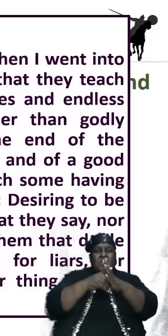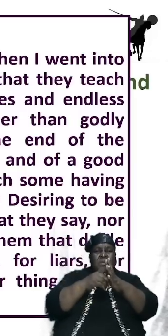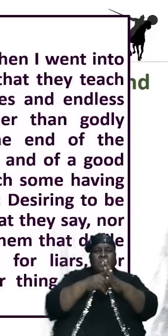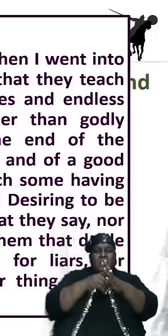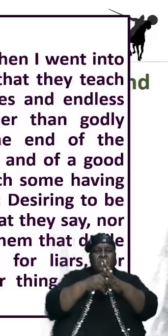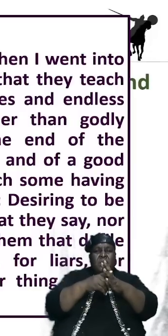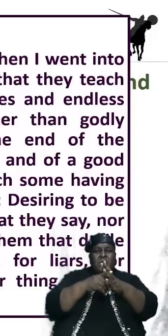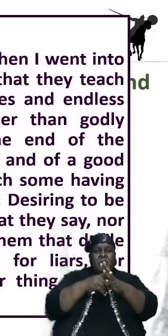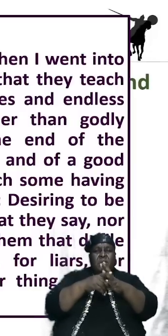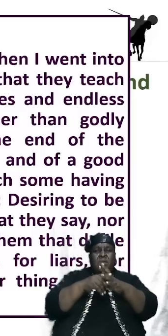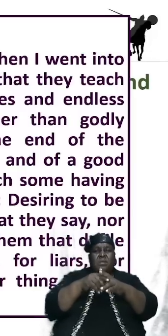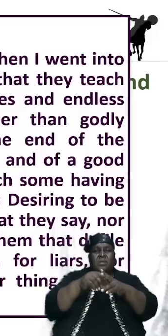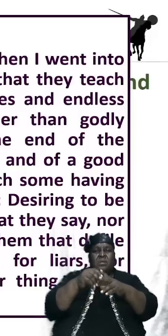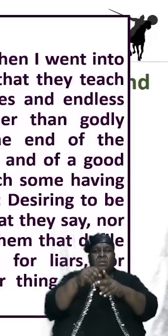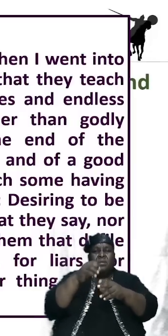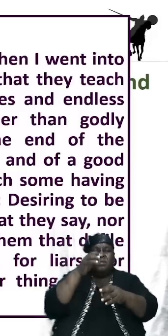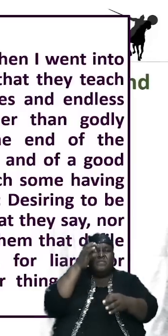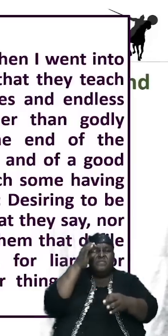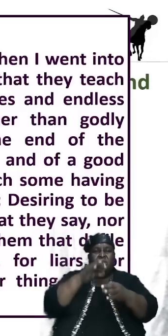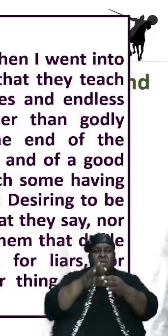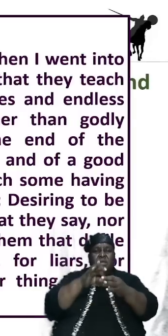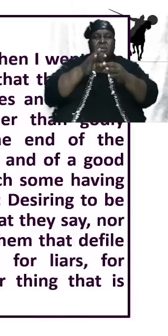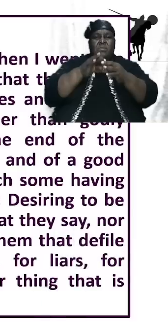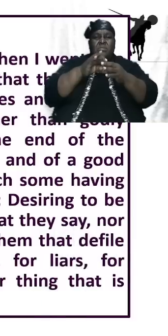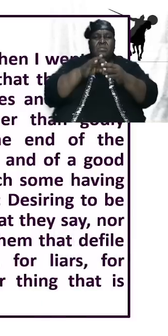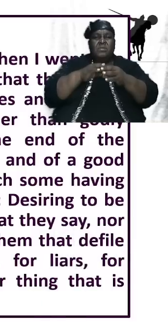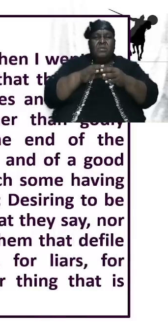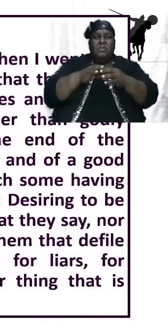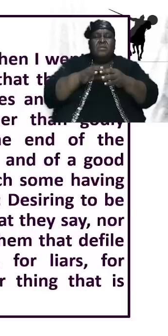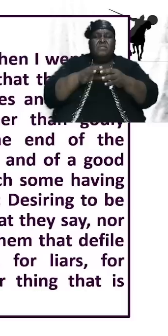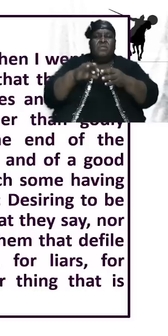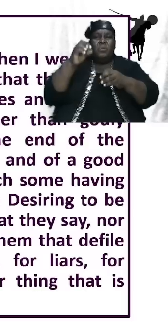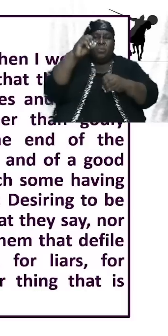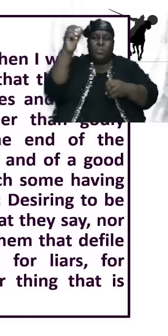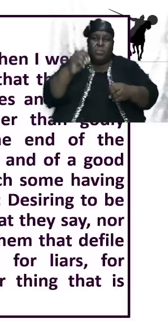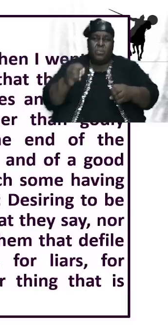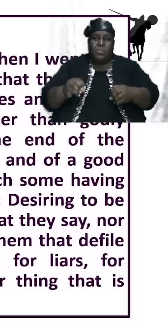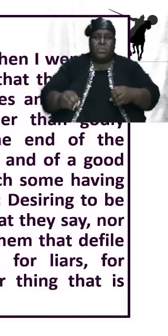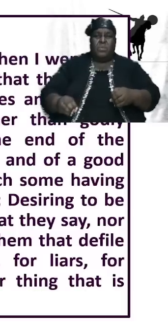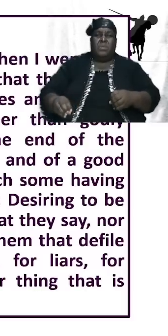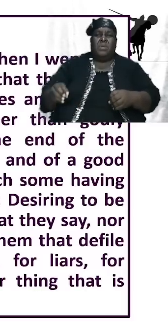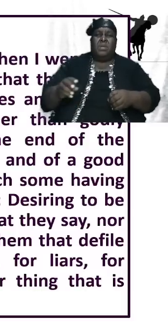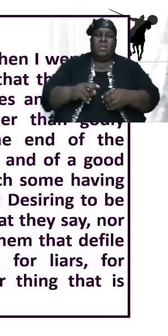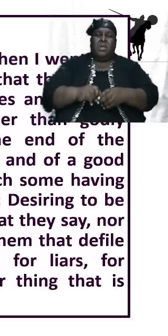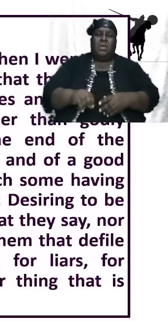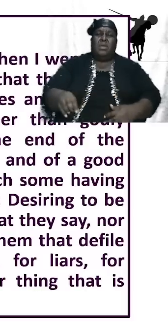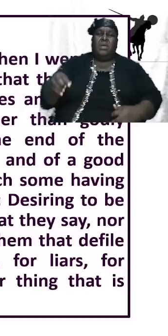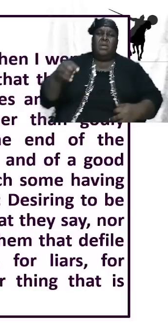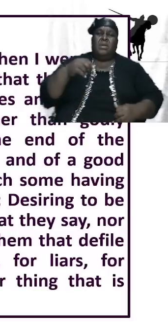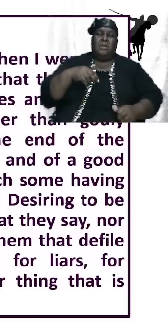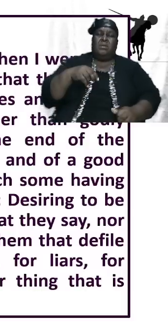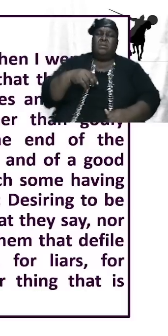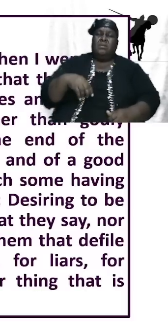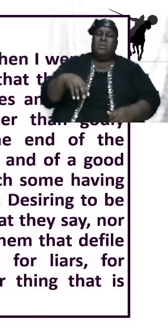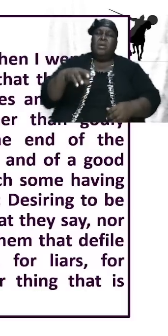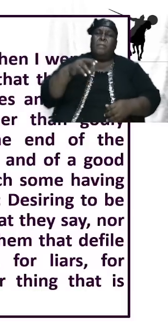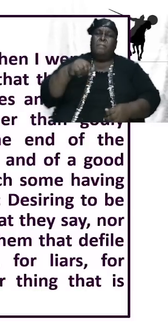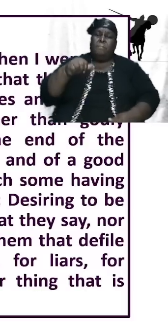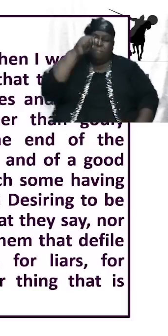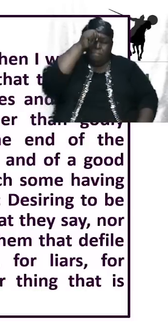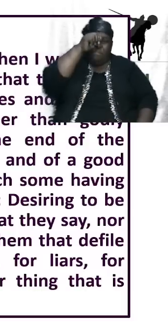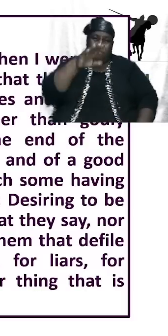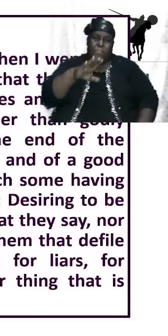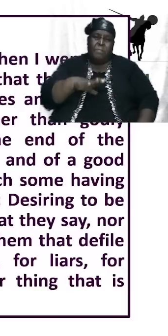nor affirm, or whether they affirm. For warmongers, for them that defile themselves with mankind, for men stealers,